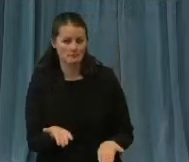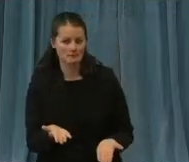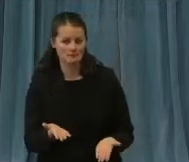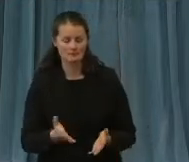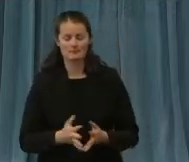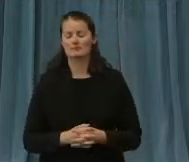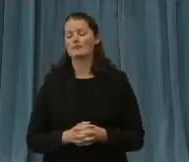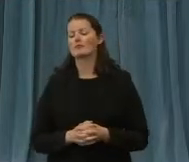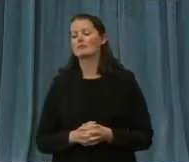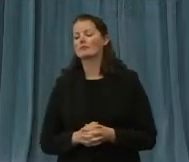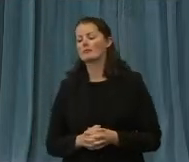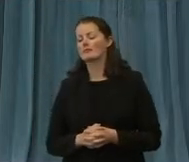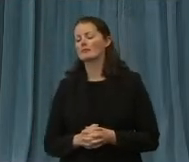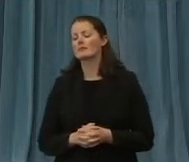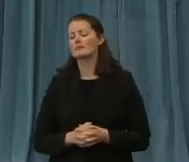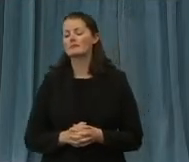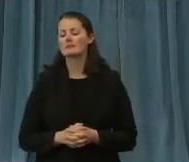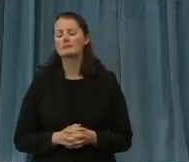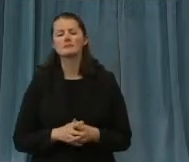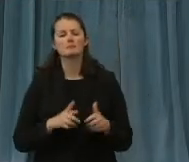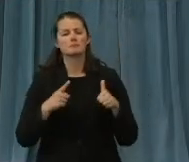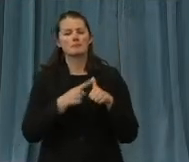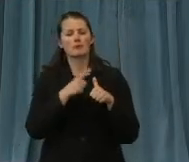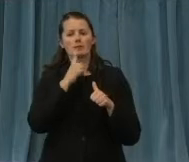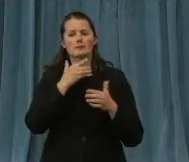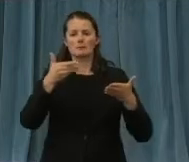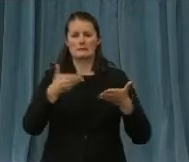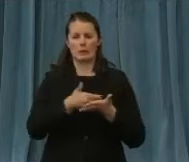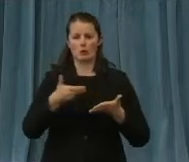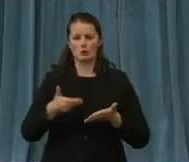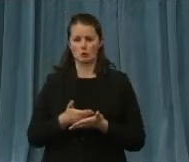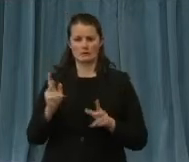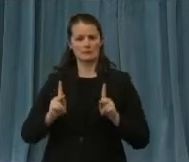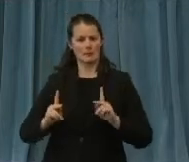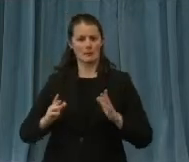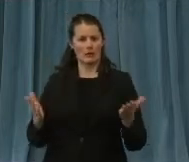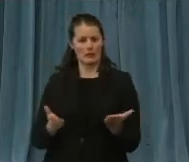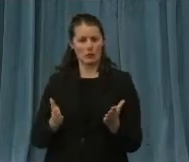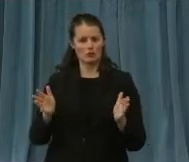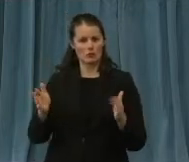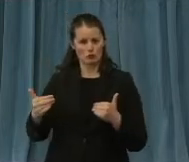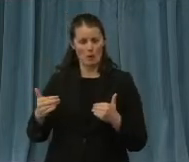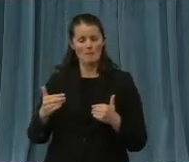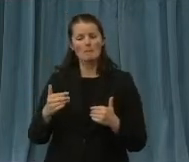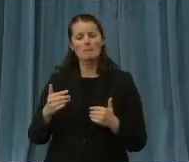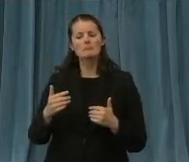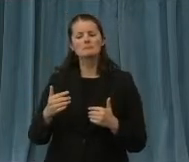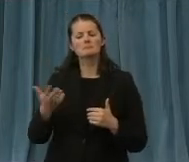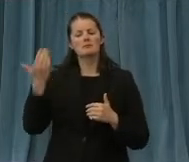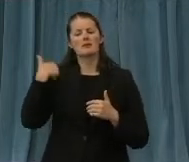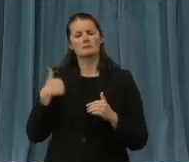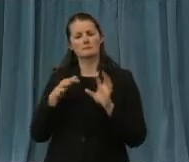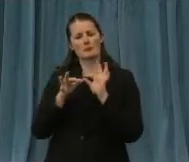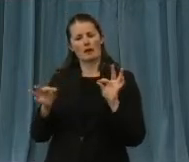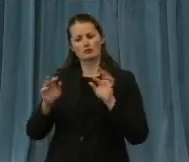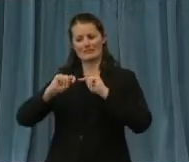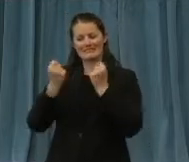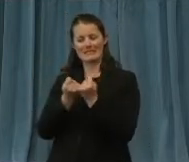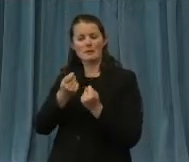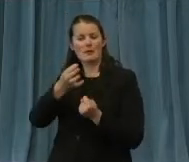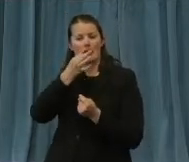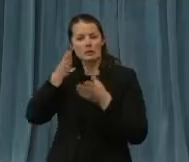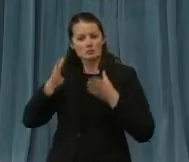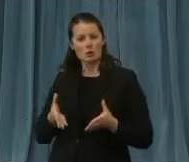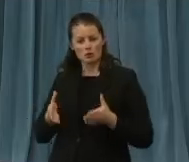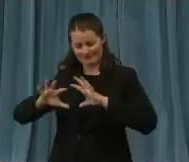started, I want to take the time to introduce some people to you. This is part of the team of experts who have been helping advise Nevada through